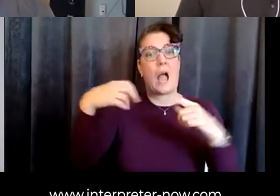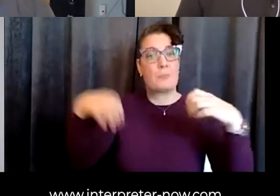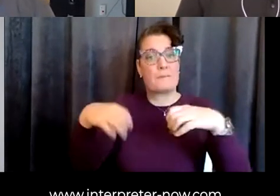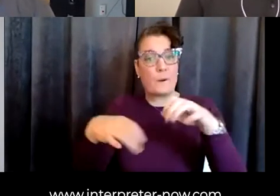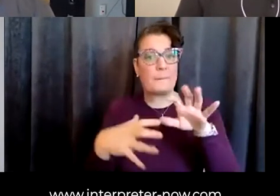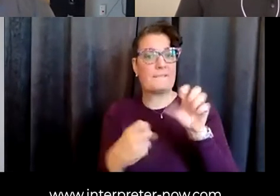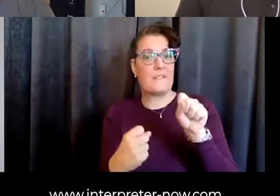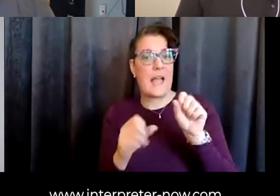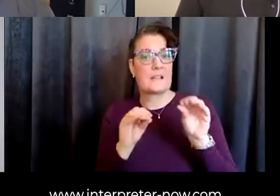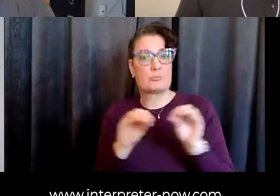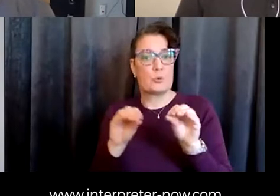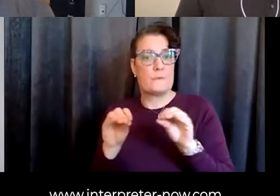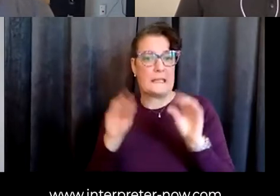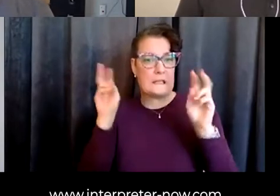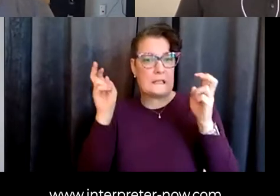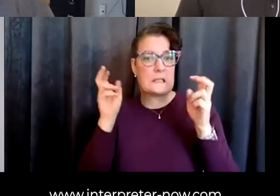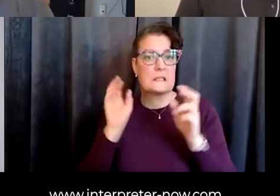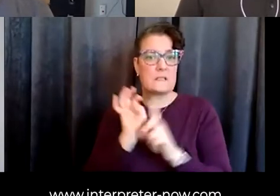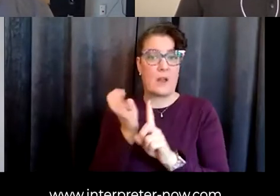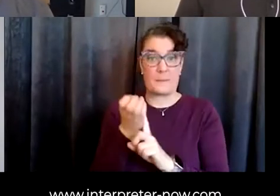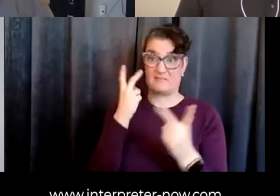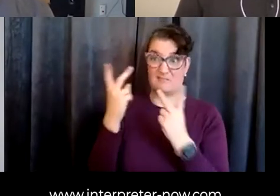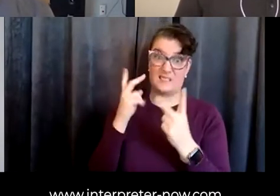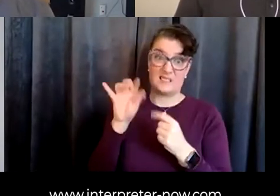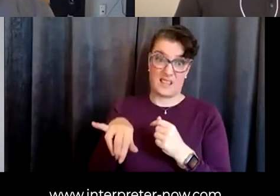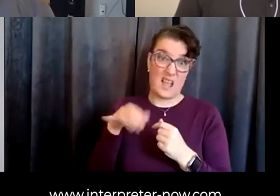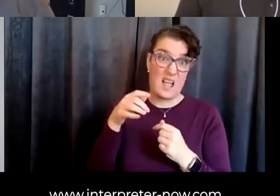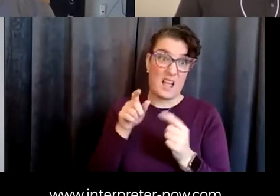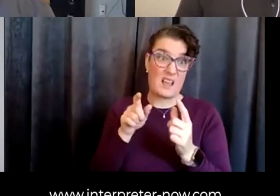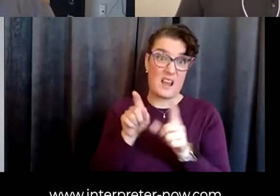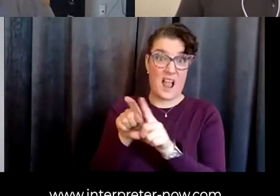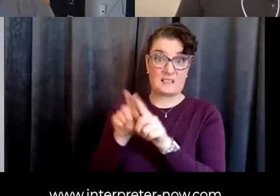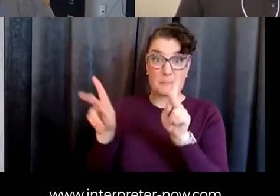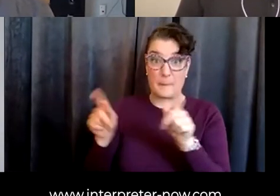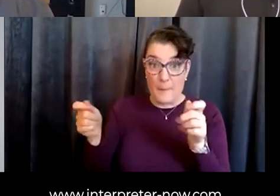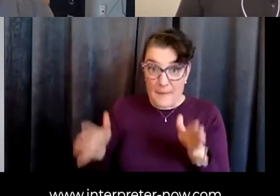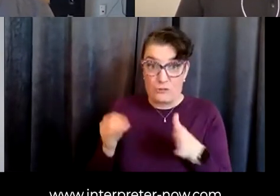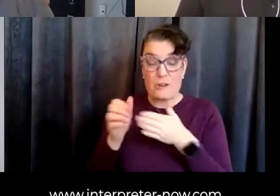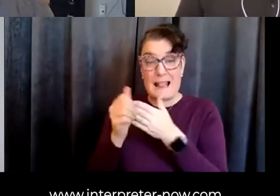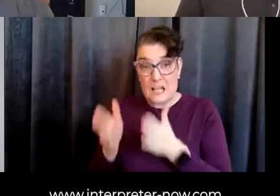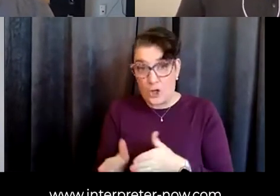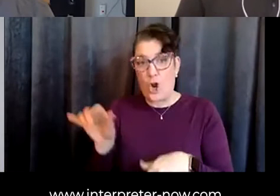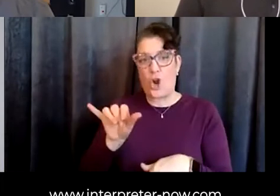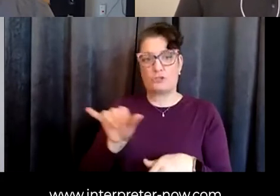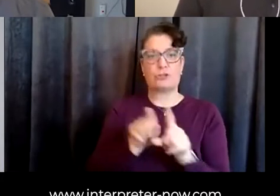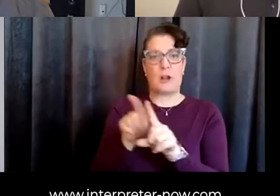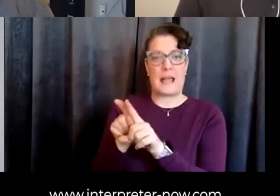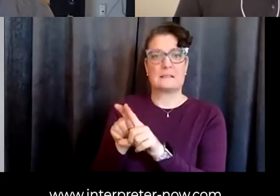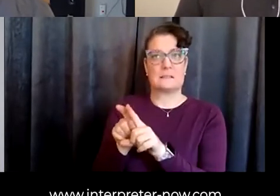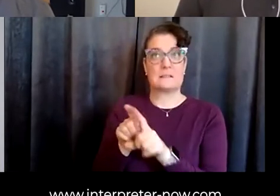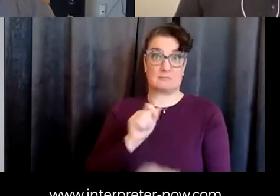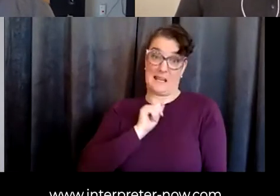fast-moving environments. I've seen this both in terms of being a people manager and leader, as well as experiencing, you